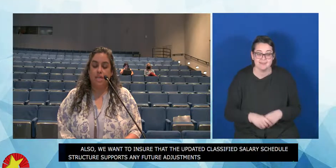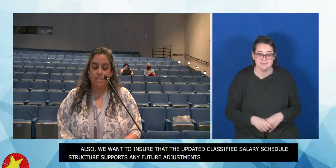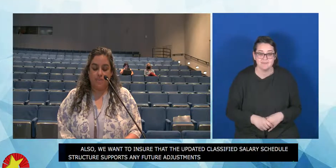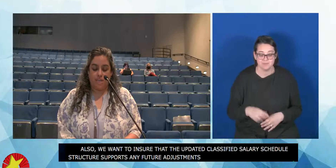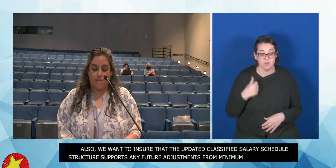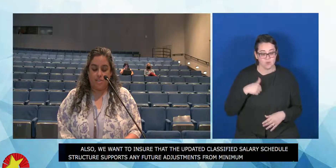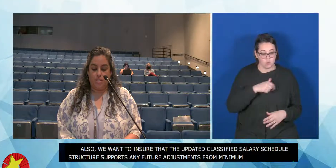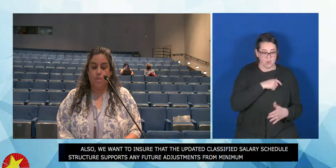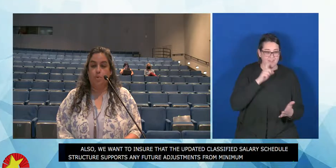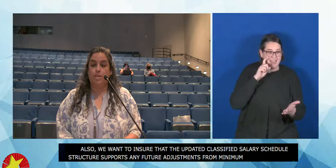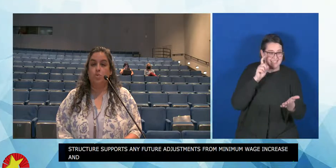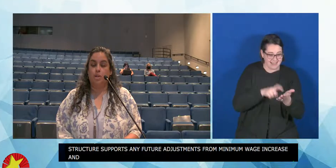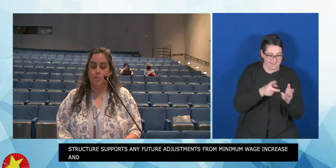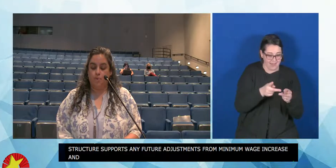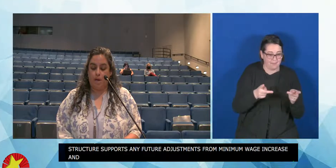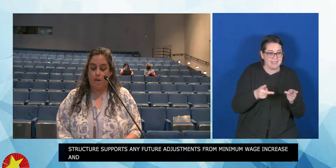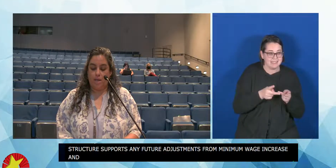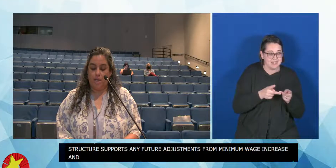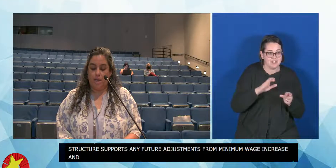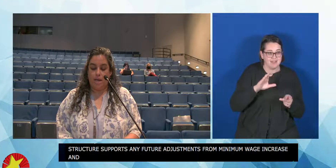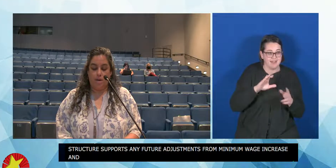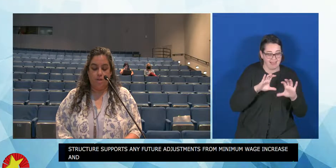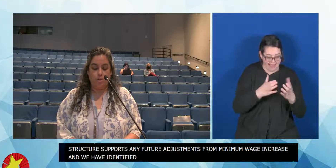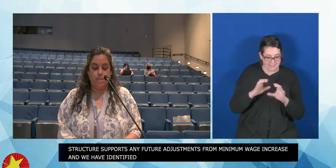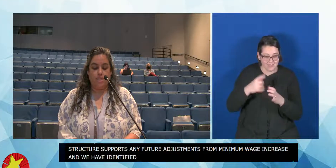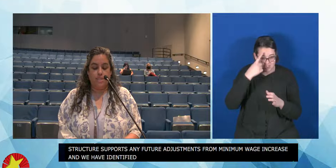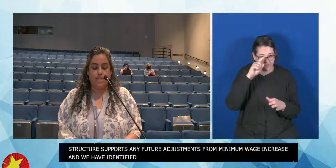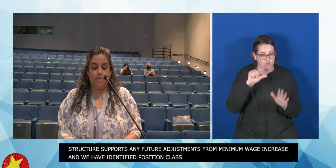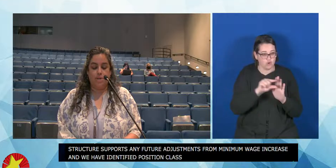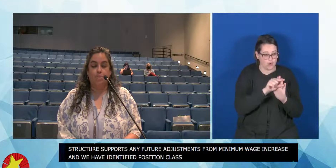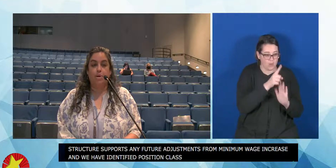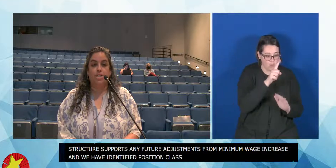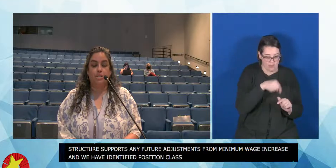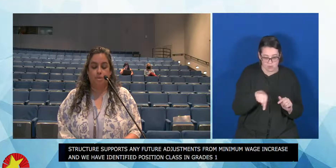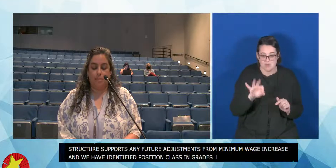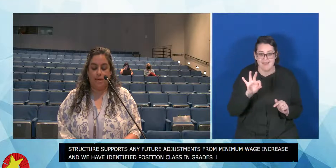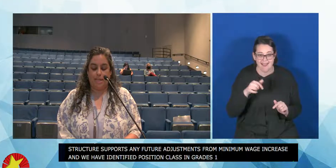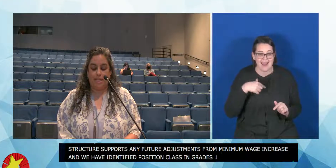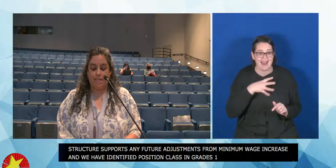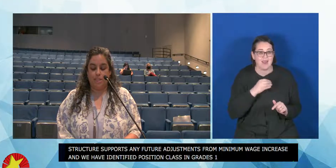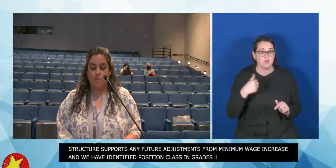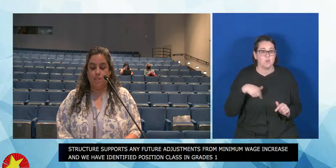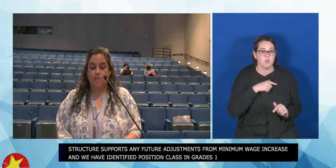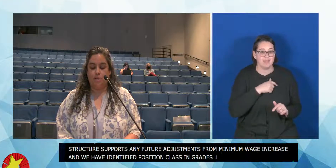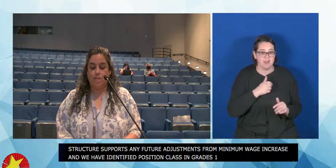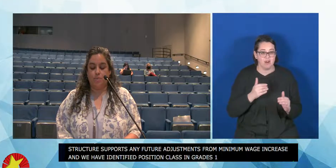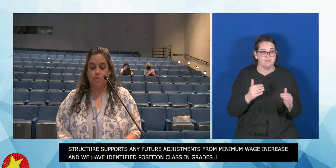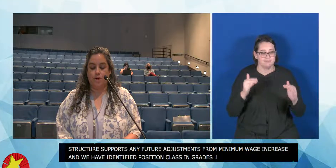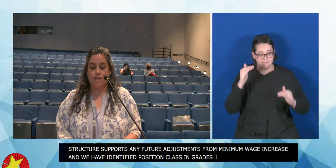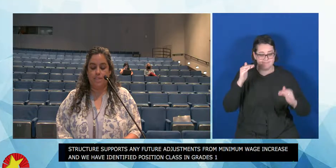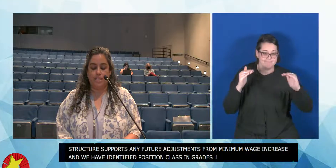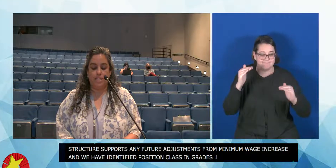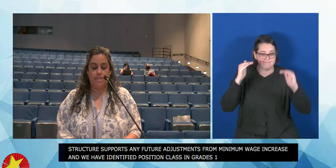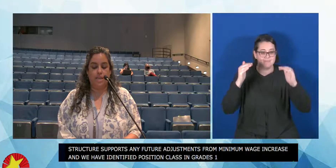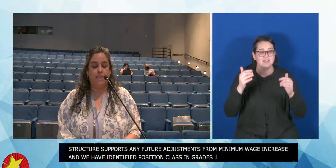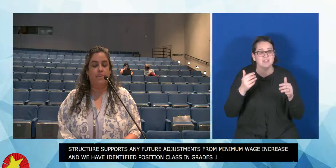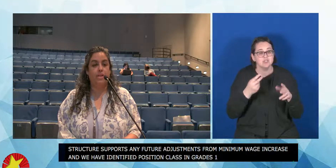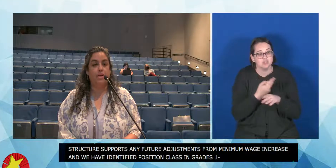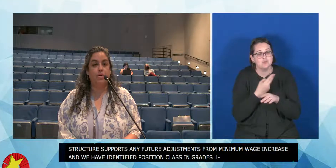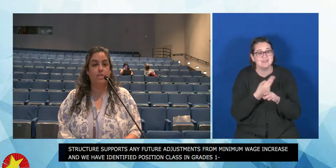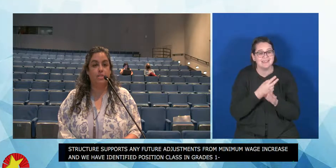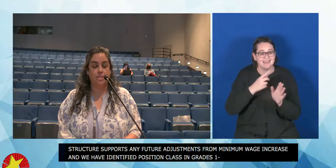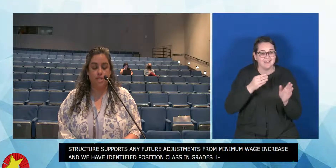position classifications in grades 1 through 9 and are addressing the salary compression by aligning entry-level rates with market studies and